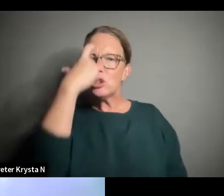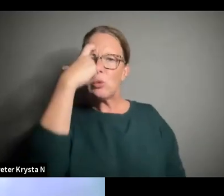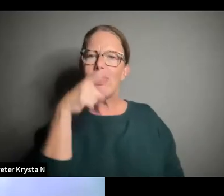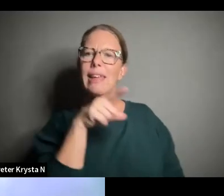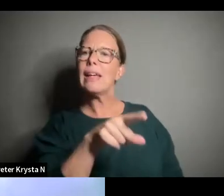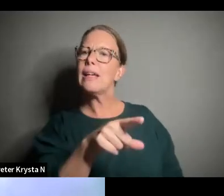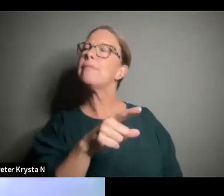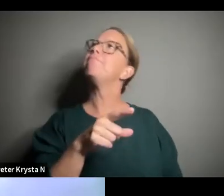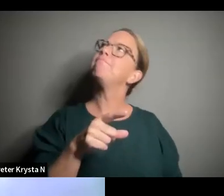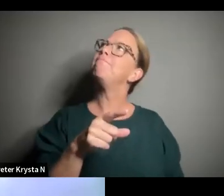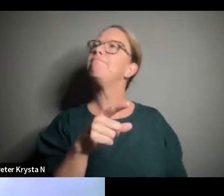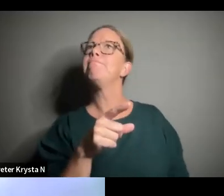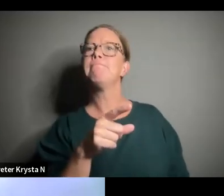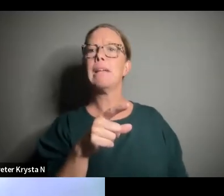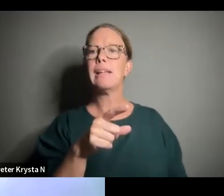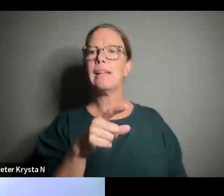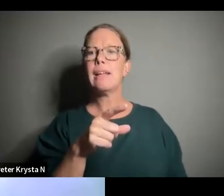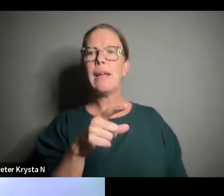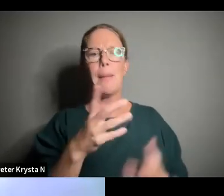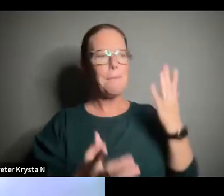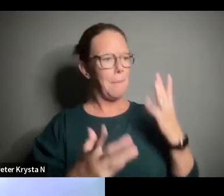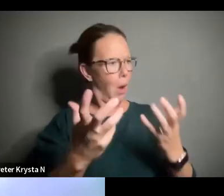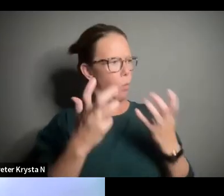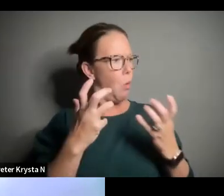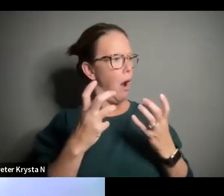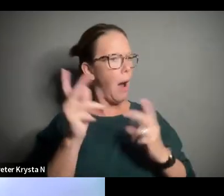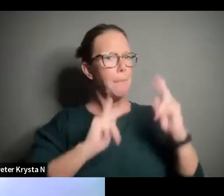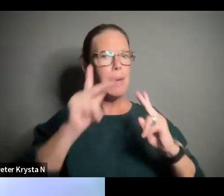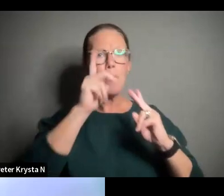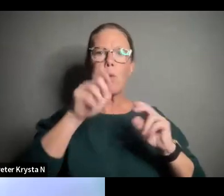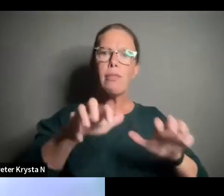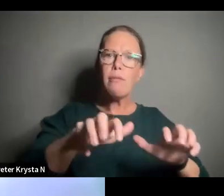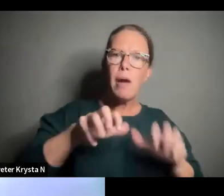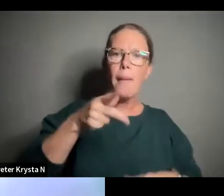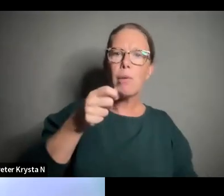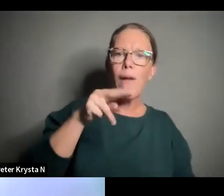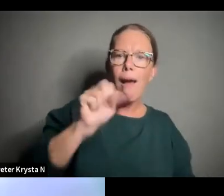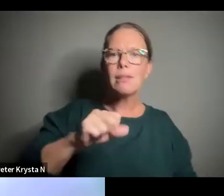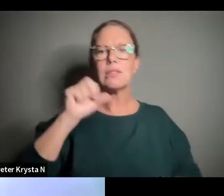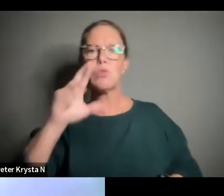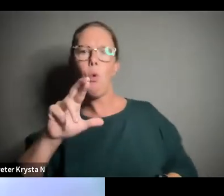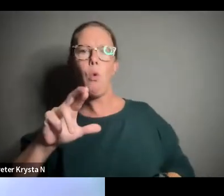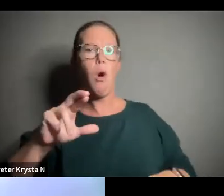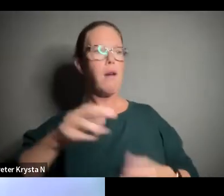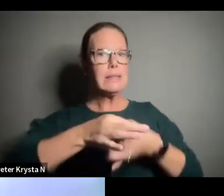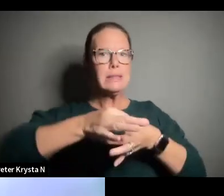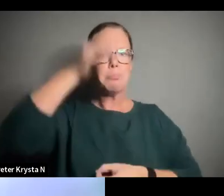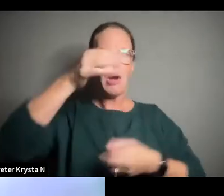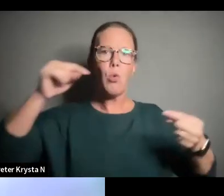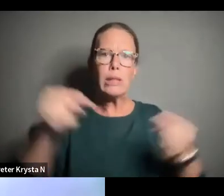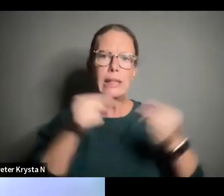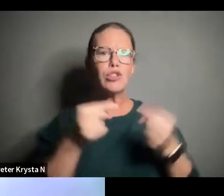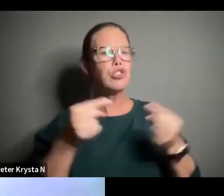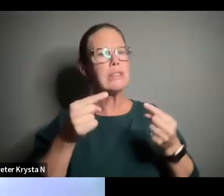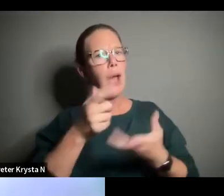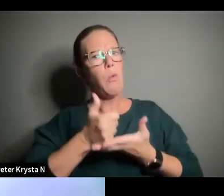like to help people with spinal cord injury or paralysis breathe? What brought you to the realization? How did you